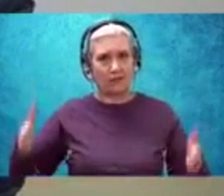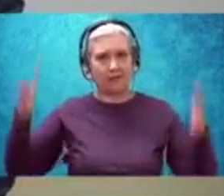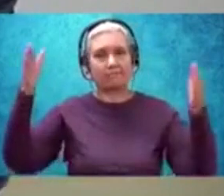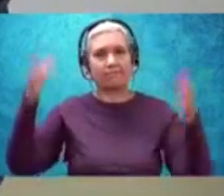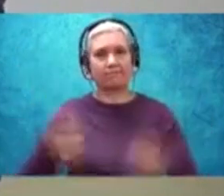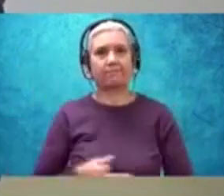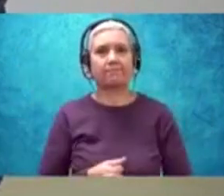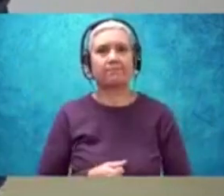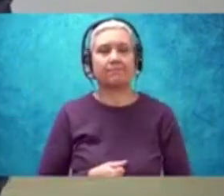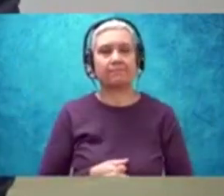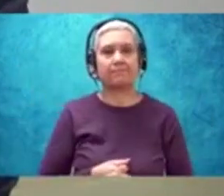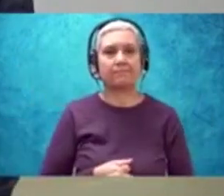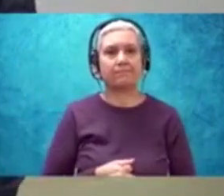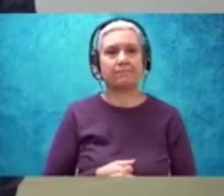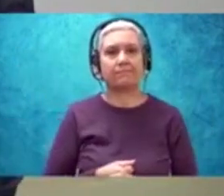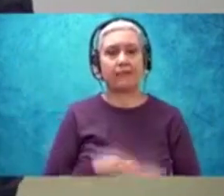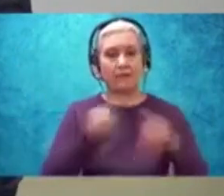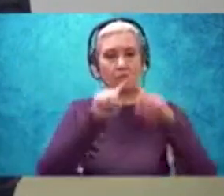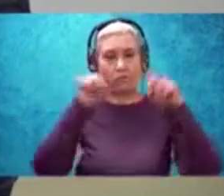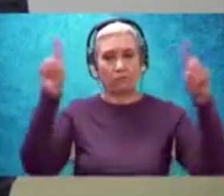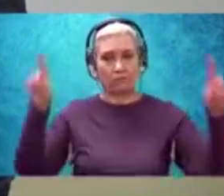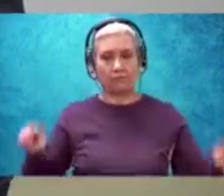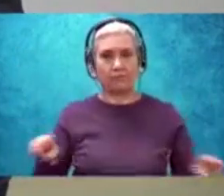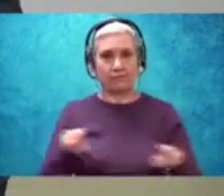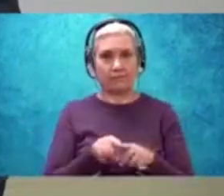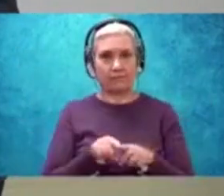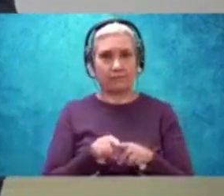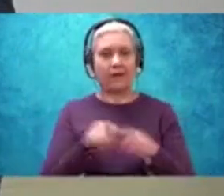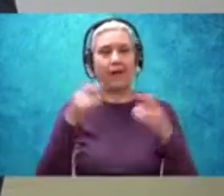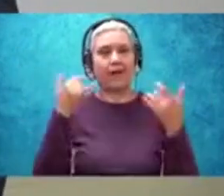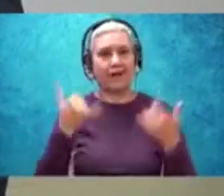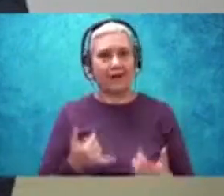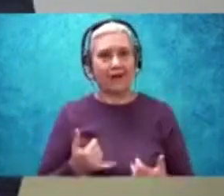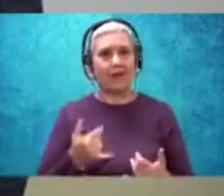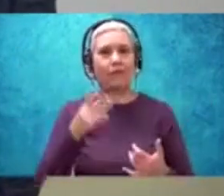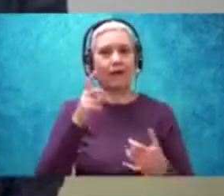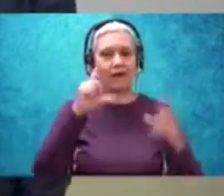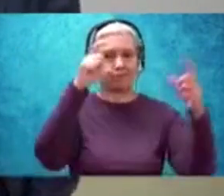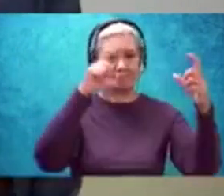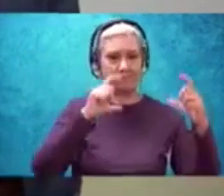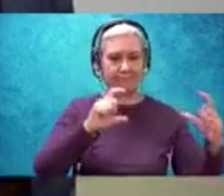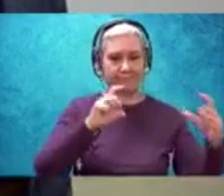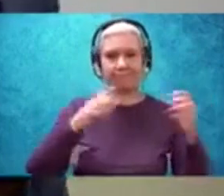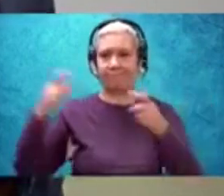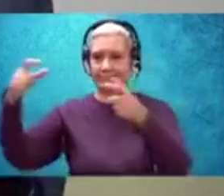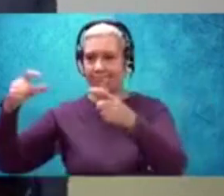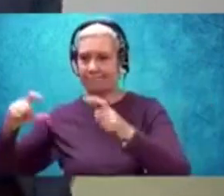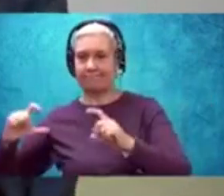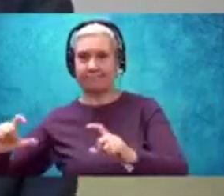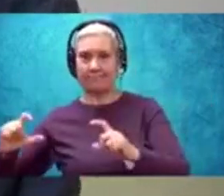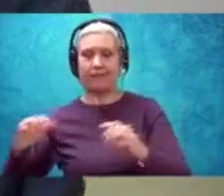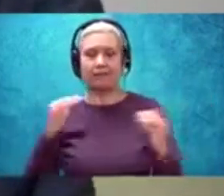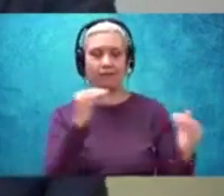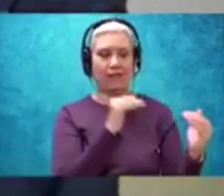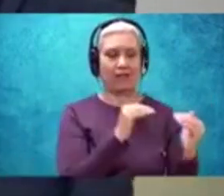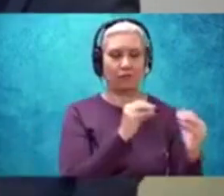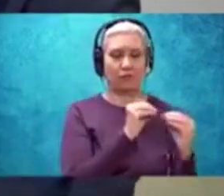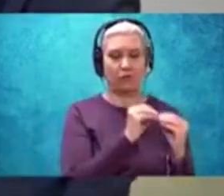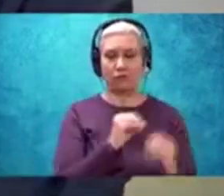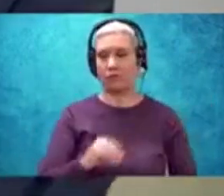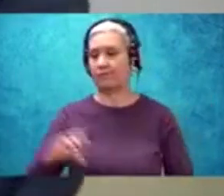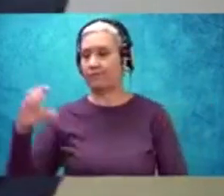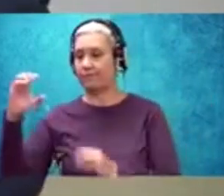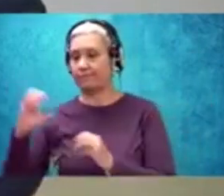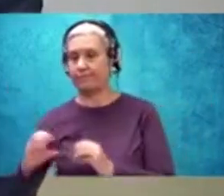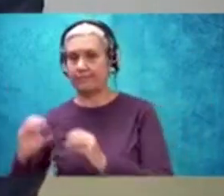once we have our side lengths on this rectangle, we've got two quantities that we can set equal to 0 that allows us to then